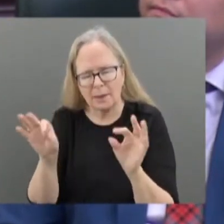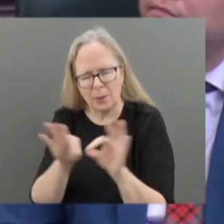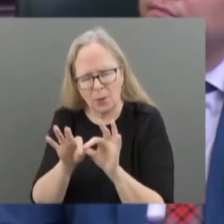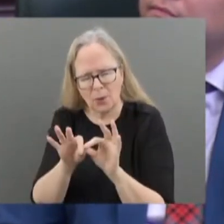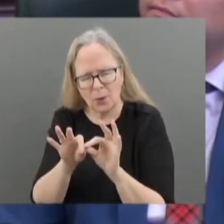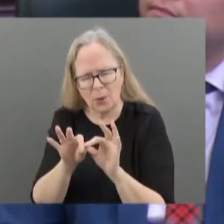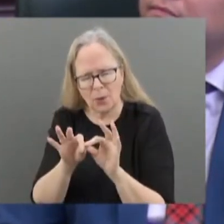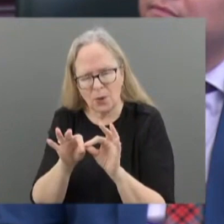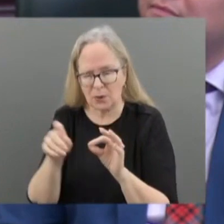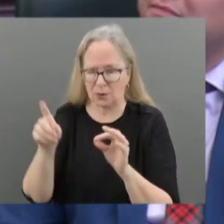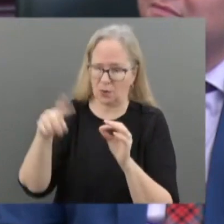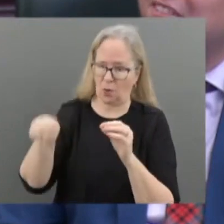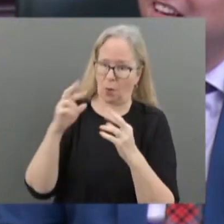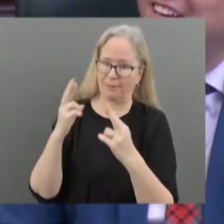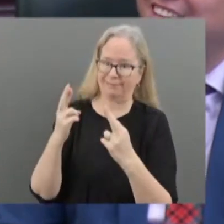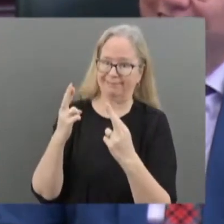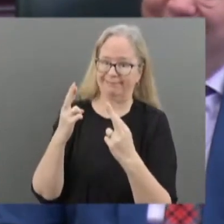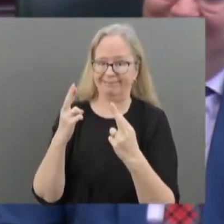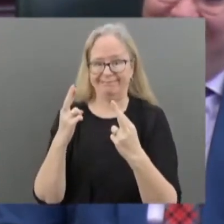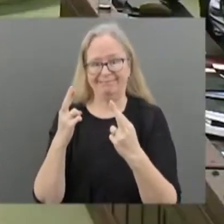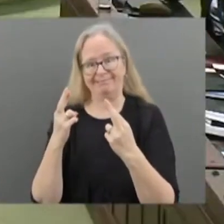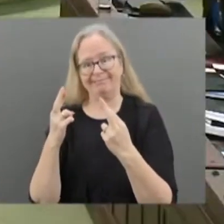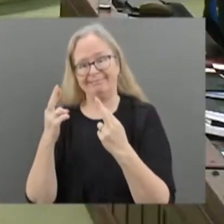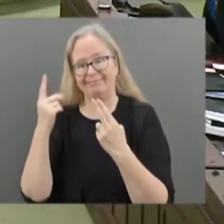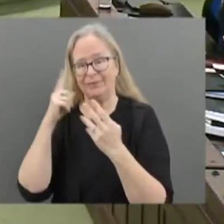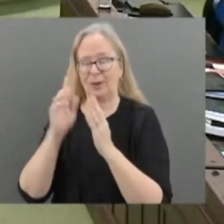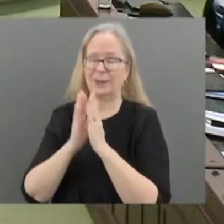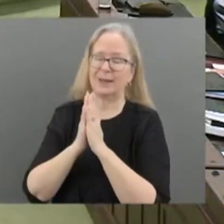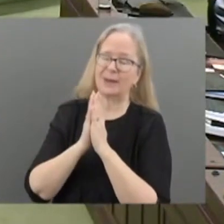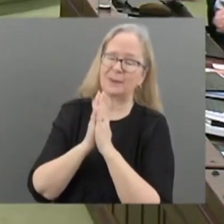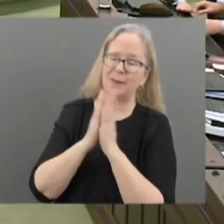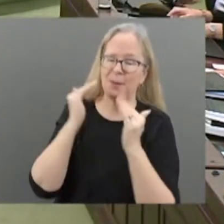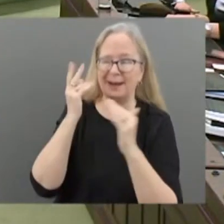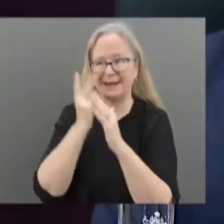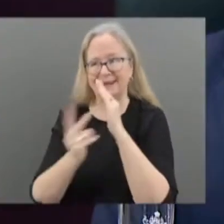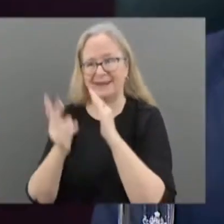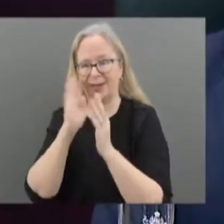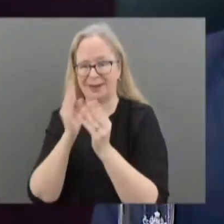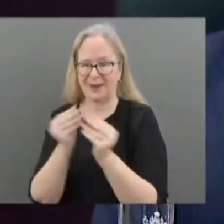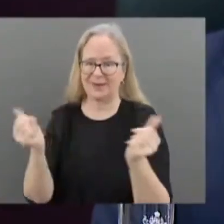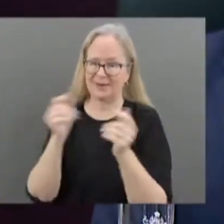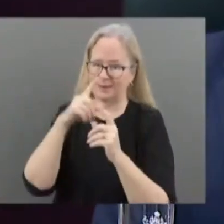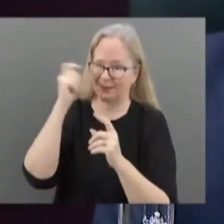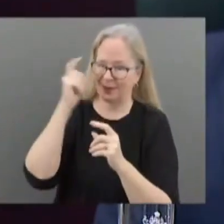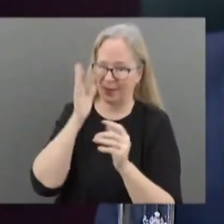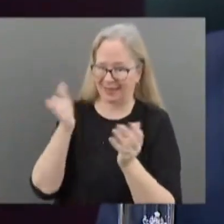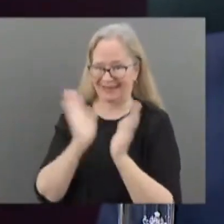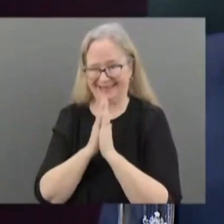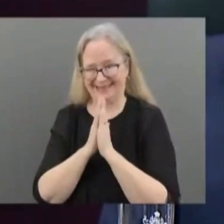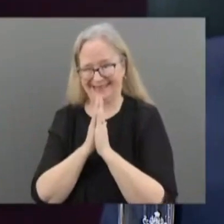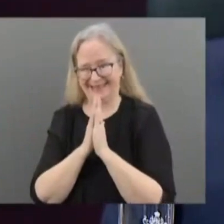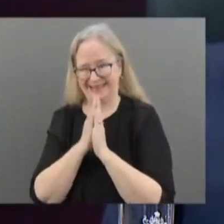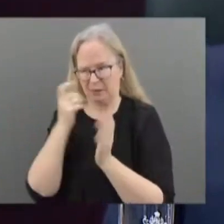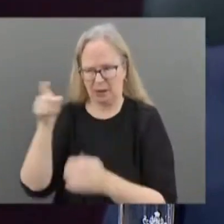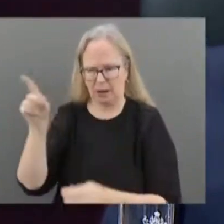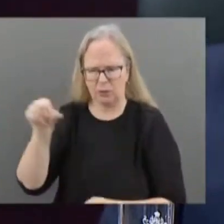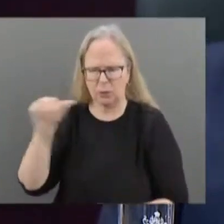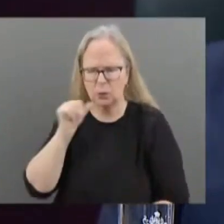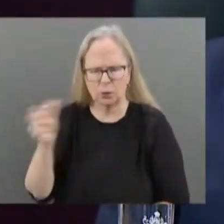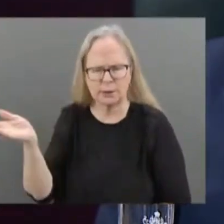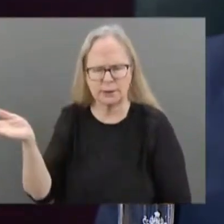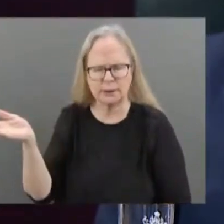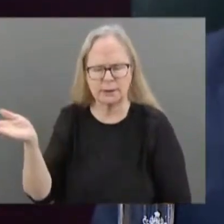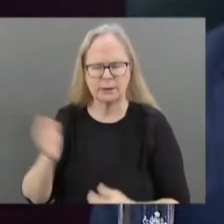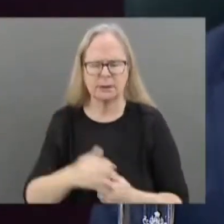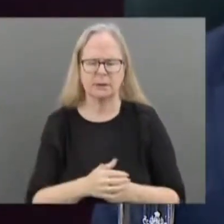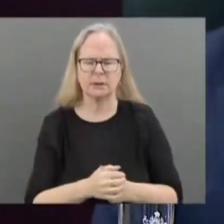will address the drought since our government won't? Let's hope. The Honourable Minister. I would say that calling the hours